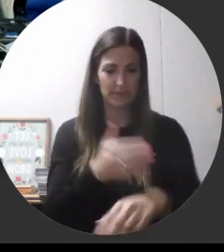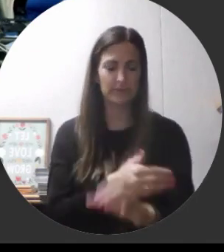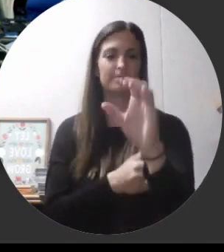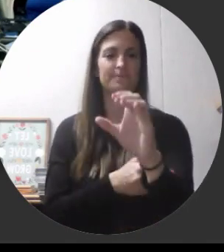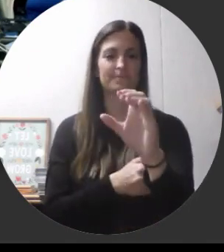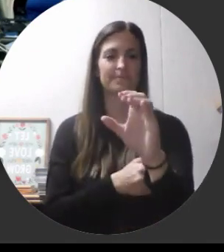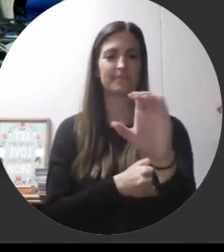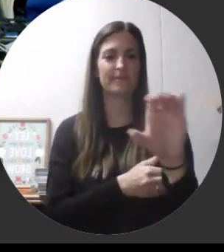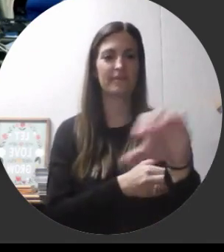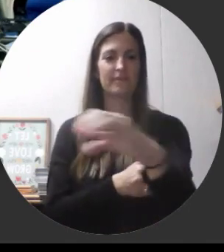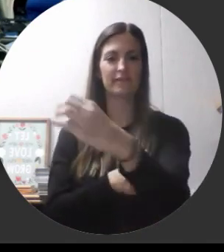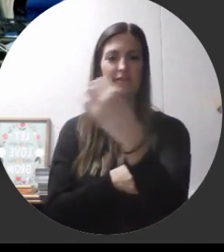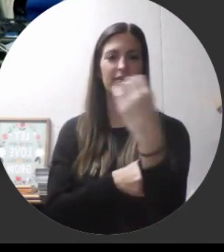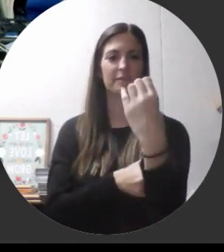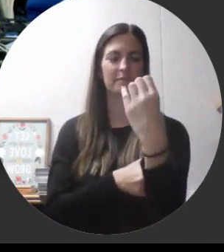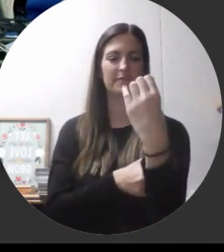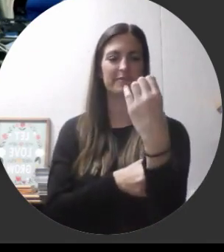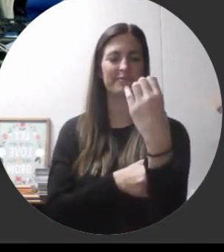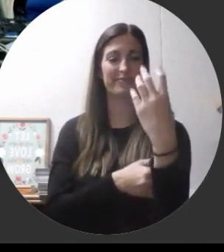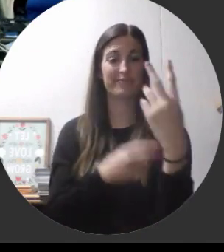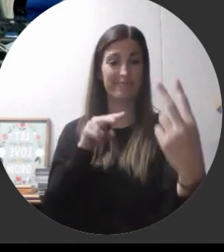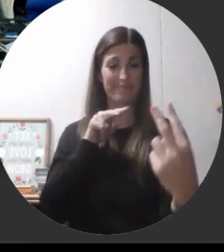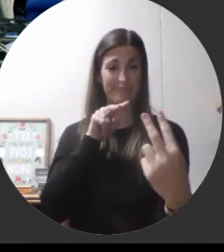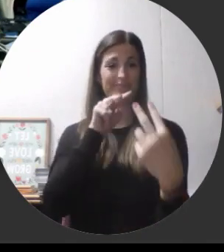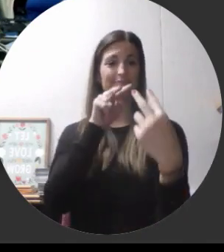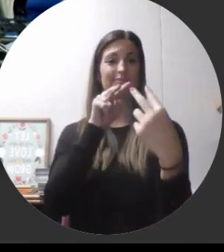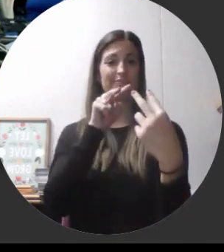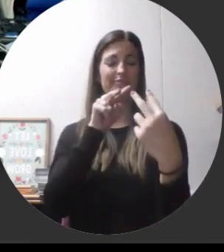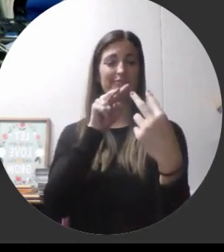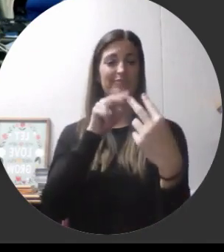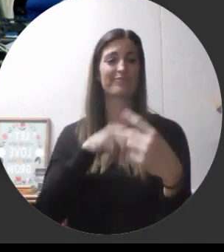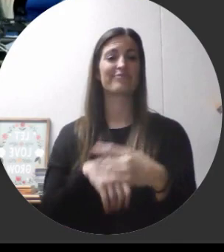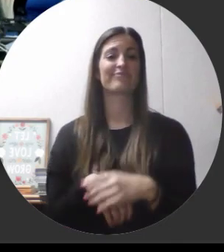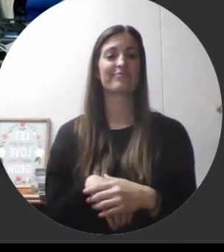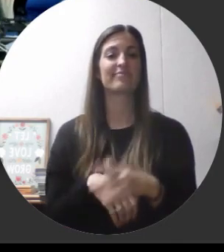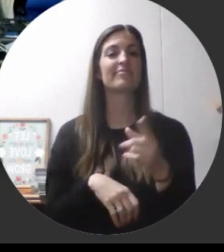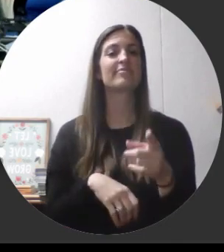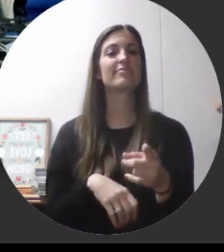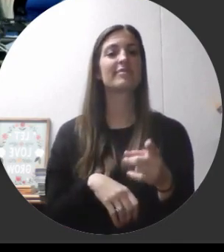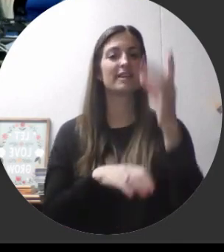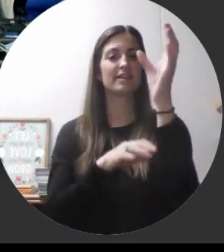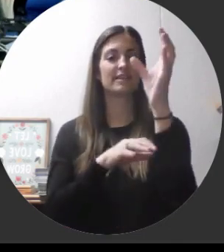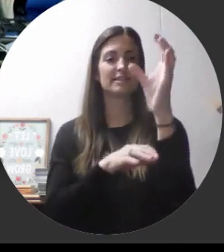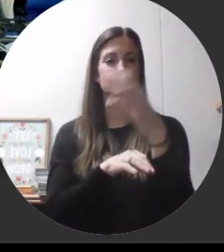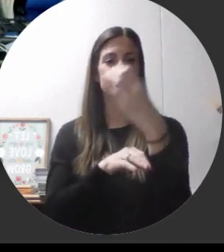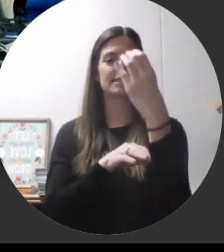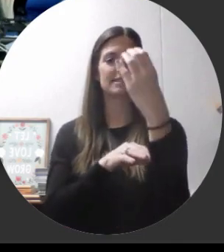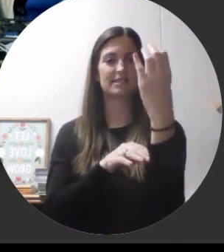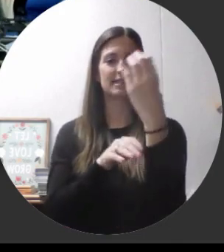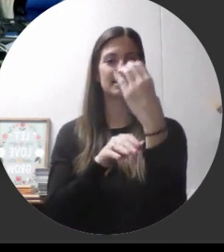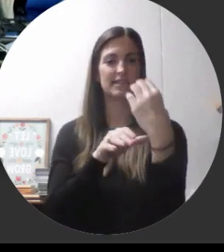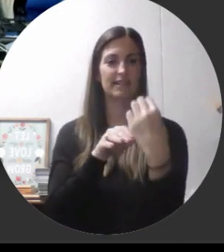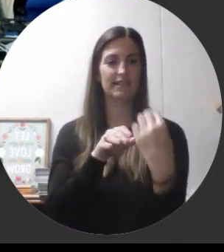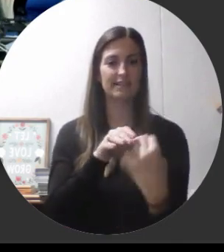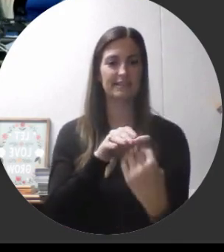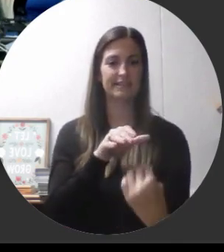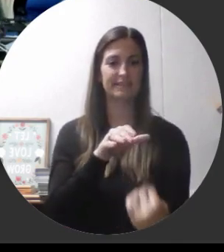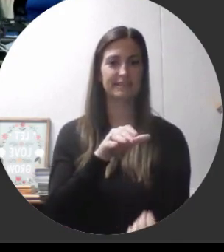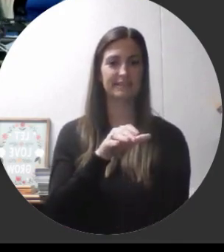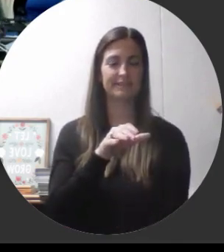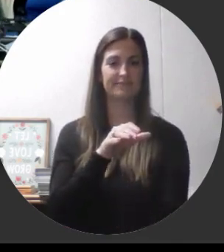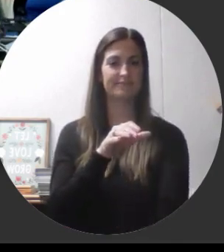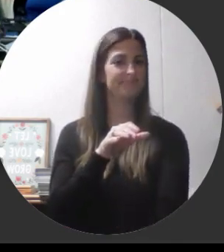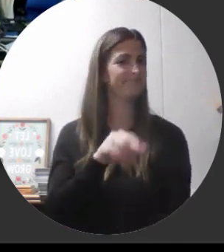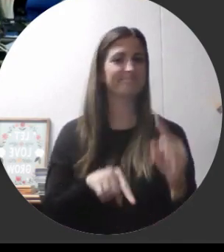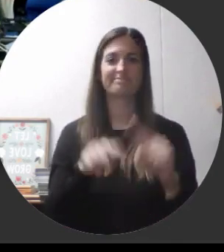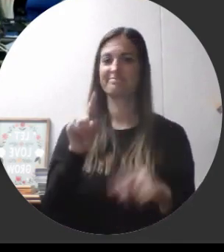he turned and for a moment looked back at them standing on the shore. Then he slid silently below the surface and was lost to their